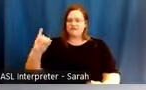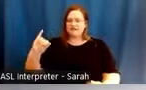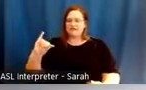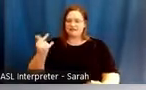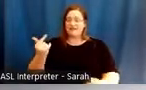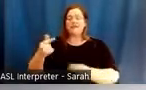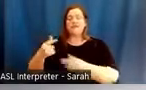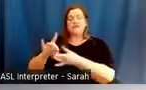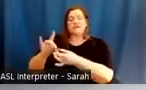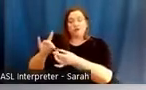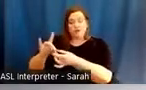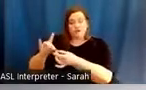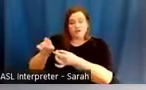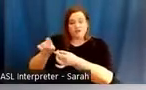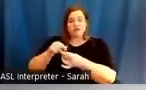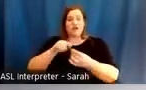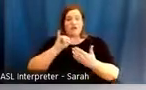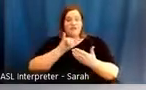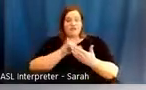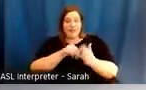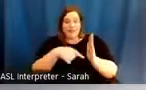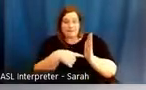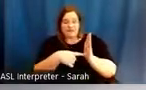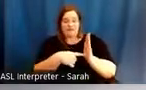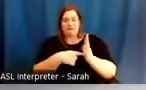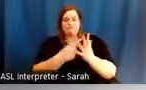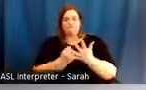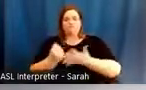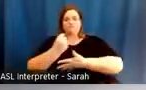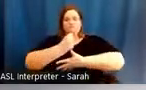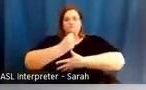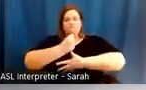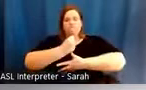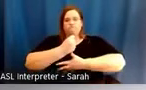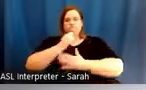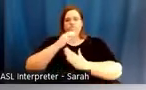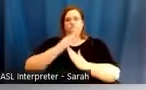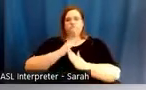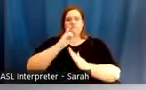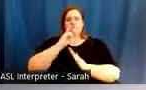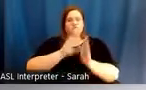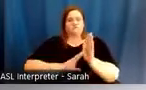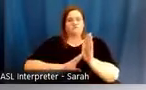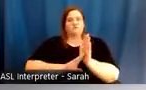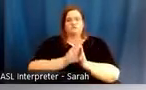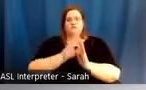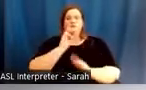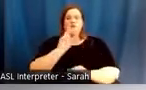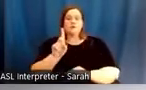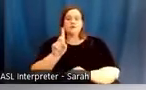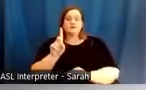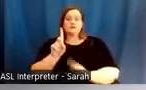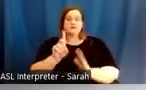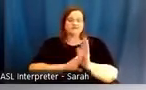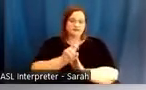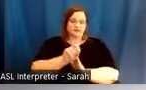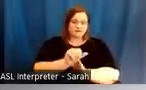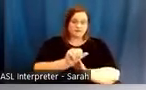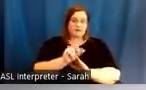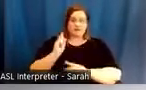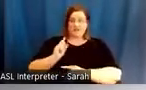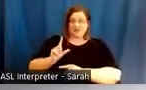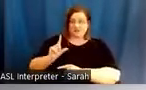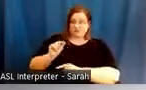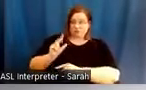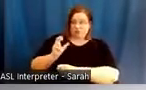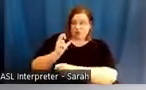is probably the most important bill for the developmental disability community in decades. Probably in